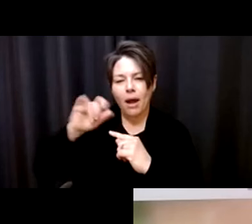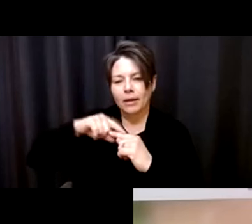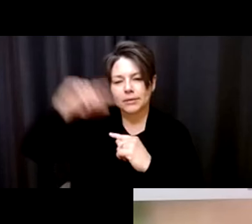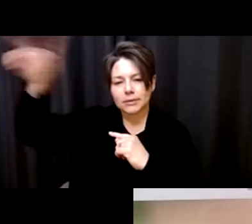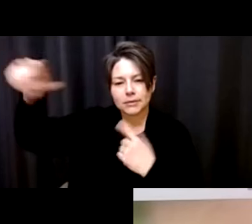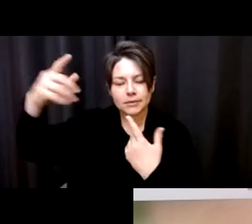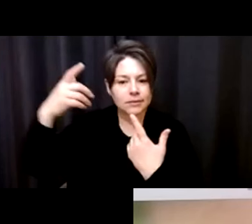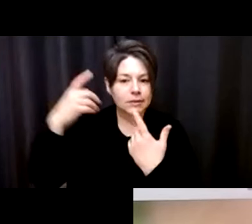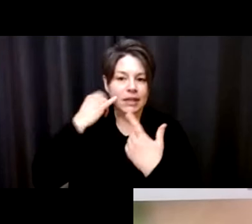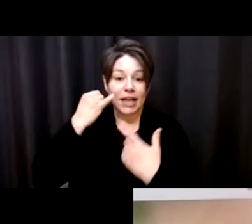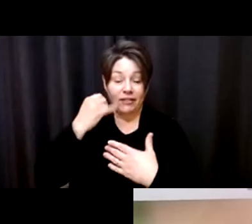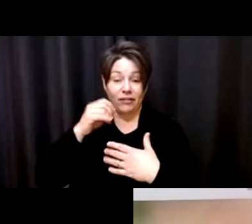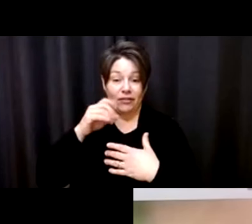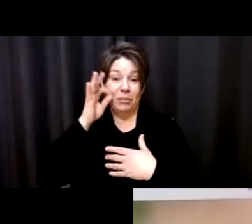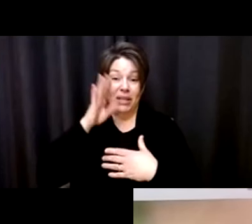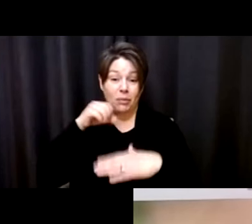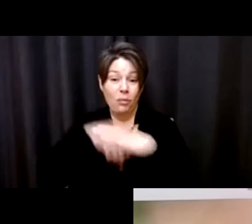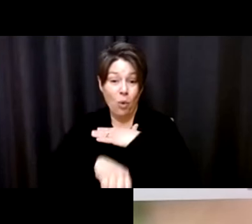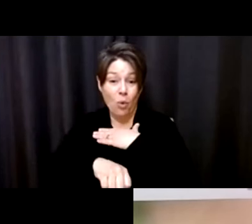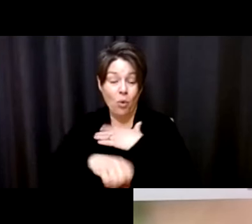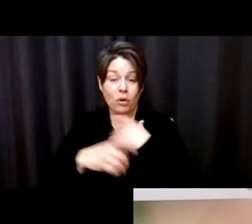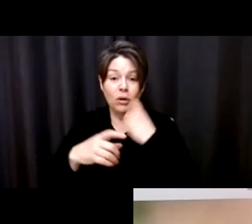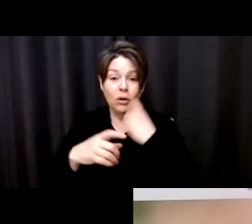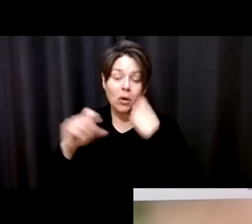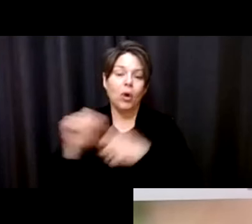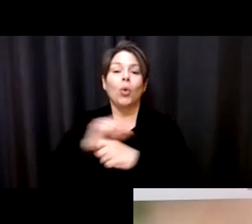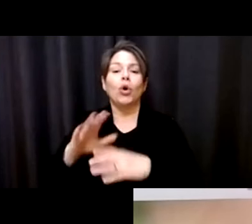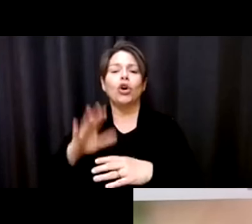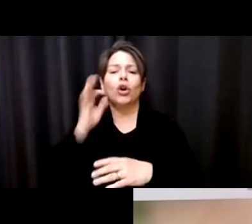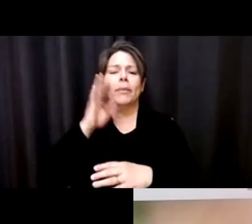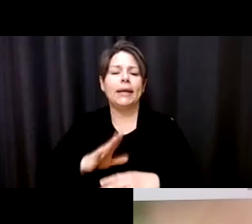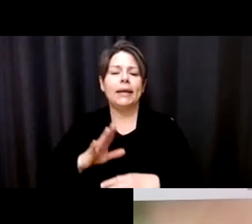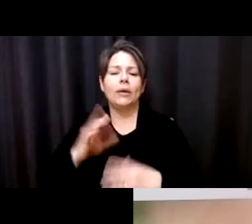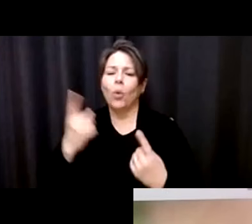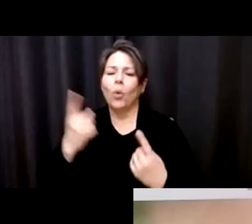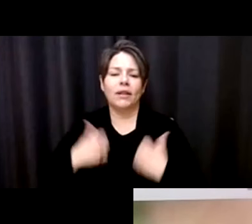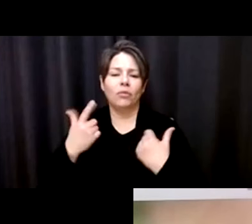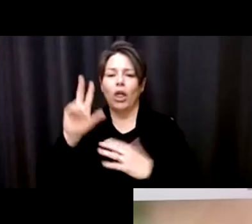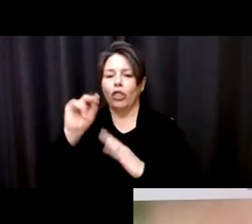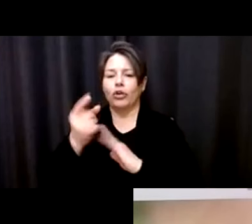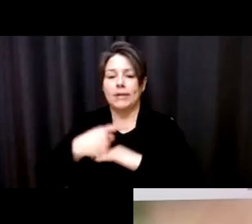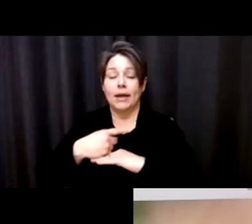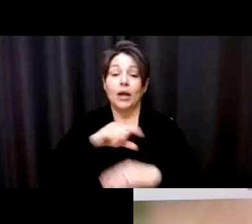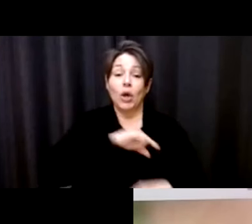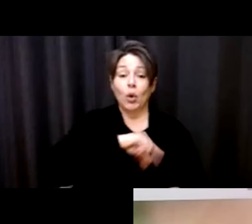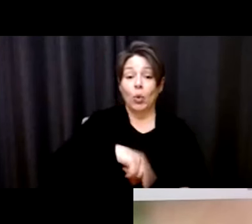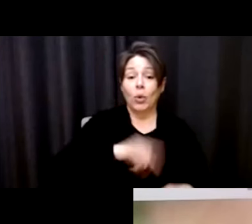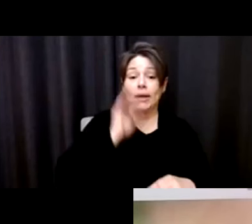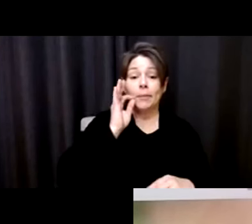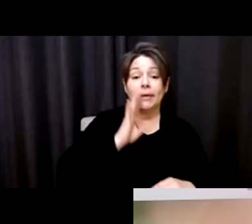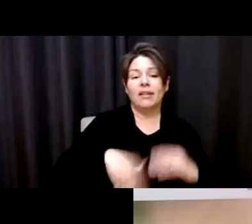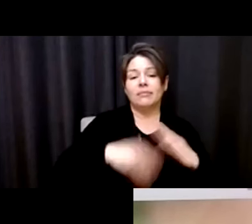I mean, when a bee is born, the worker bees only live 30 days. The queen bees can live up to